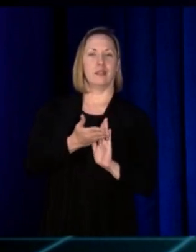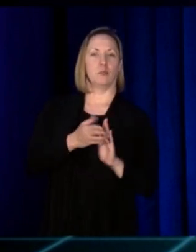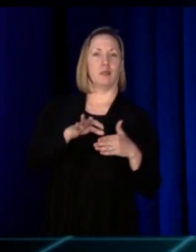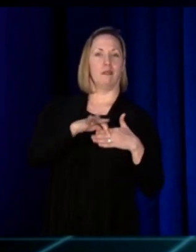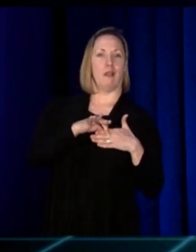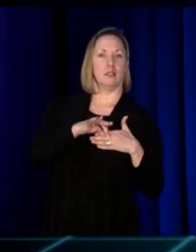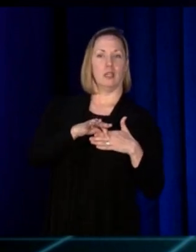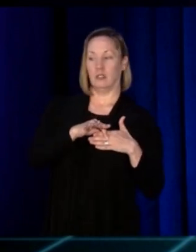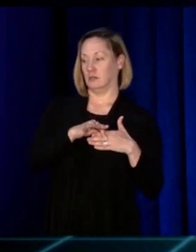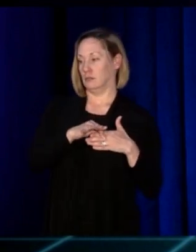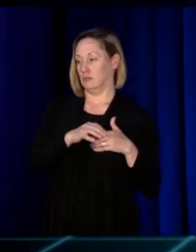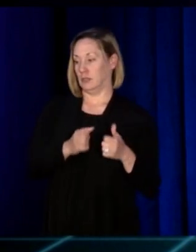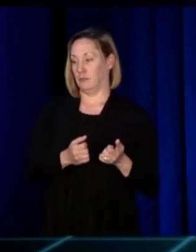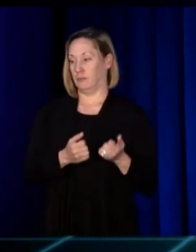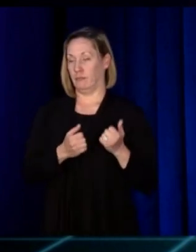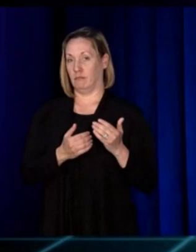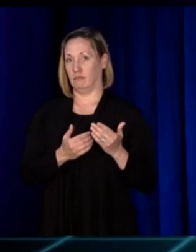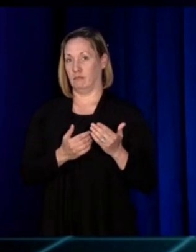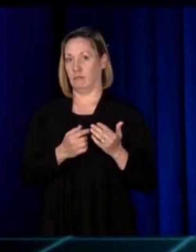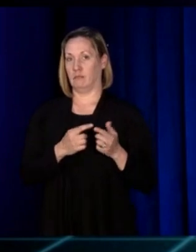title.